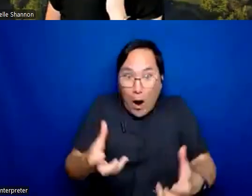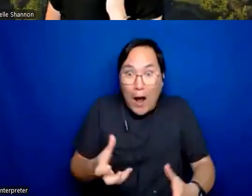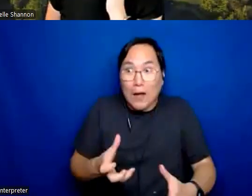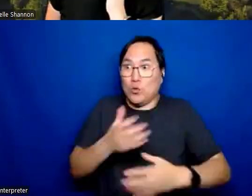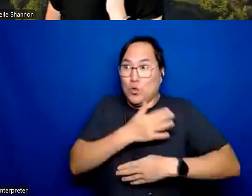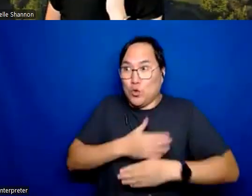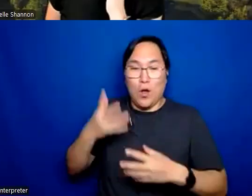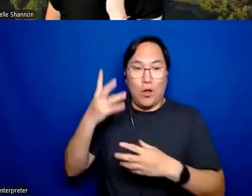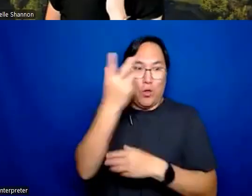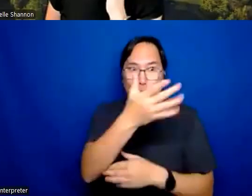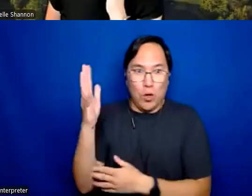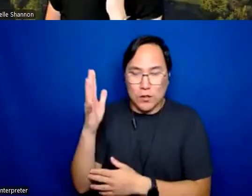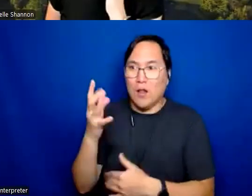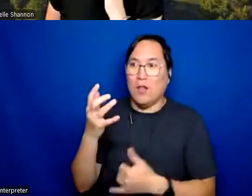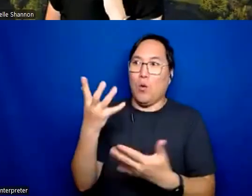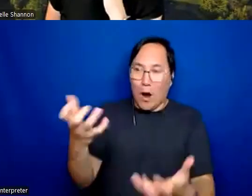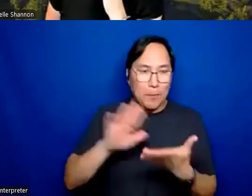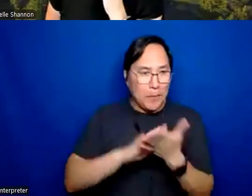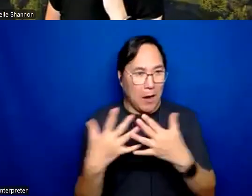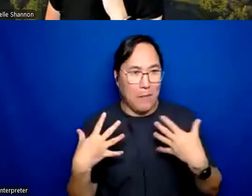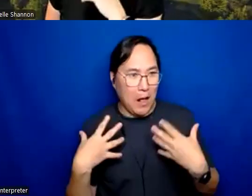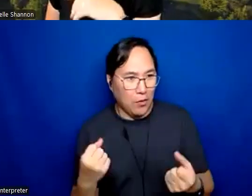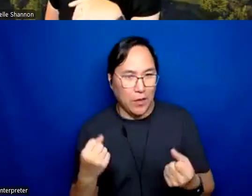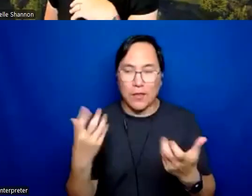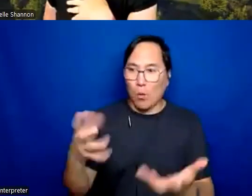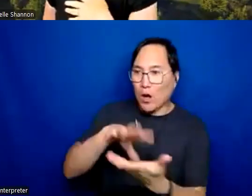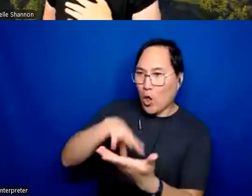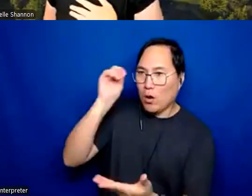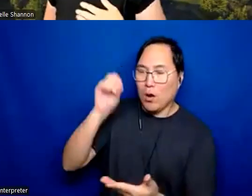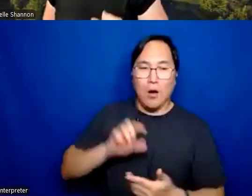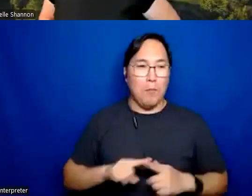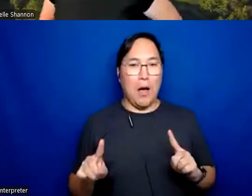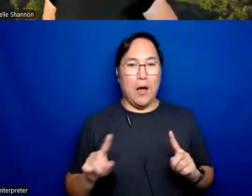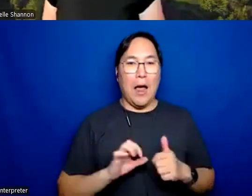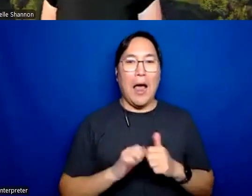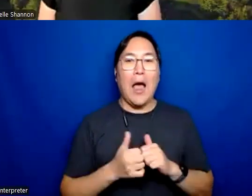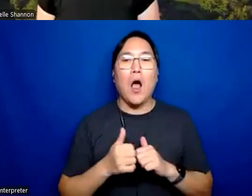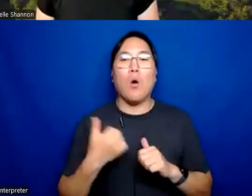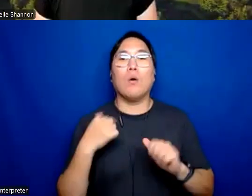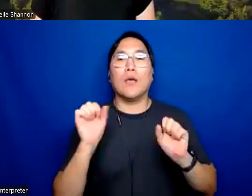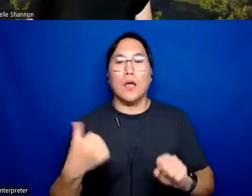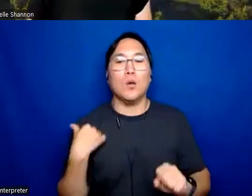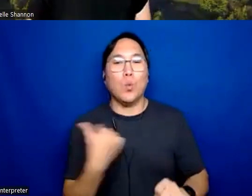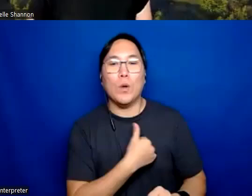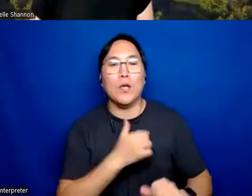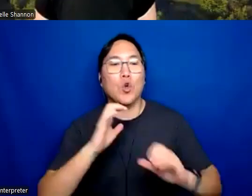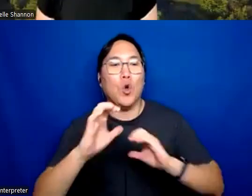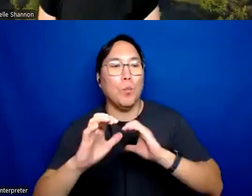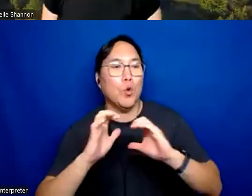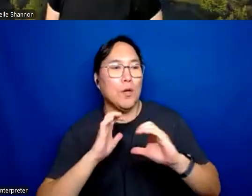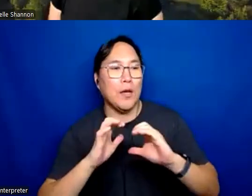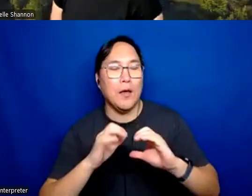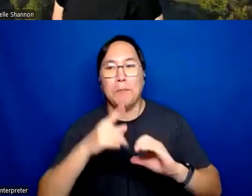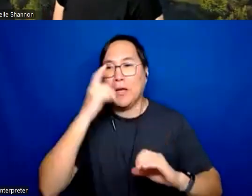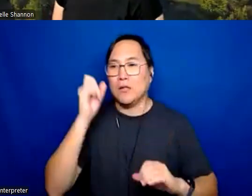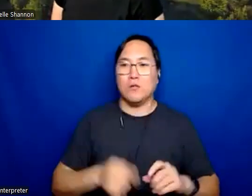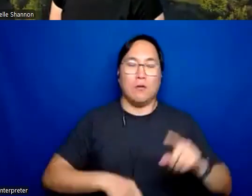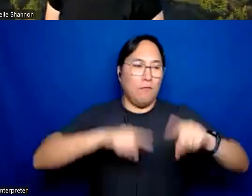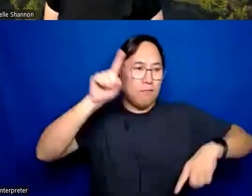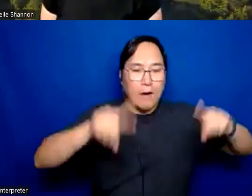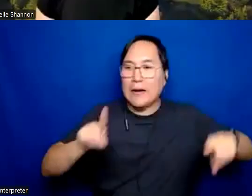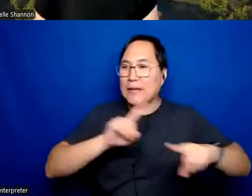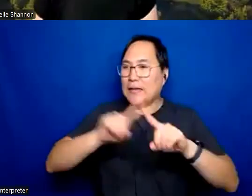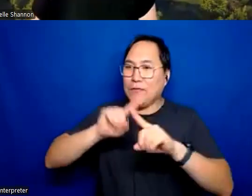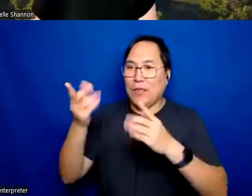to be healthy, wanting to learn. And the challenge is, how do we communicate with them? Because there's a ton of dispersed things.